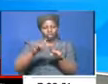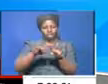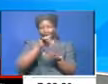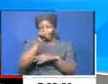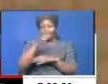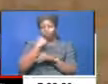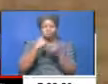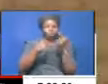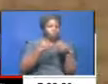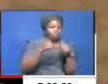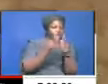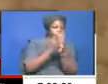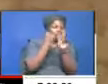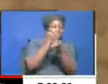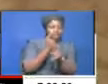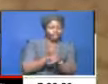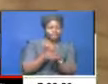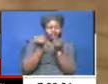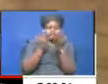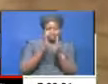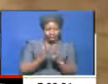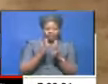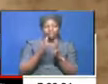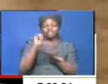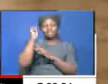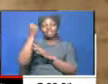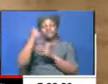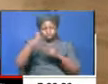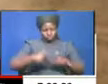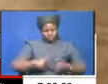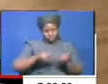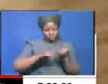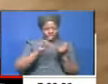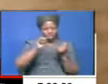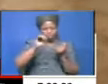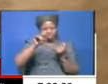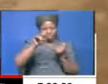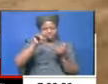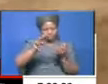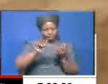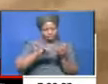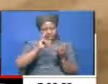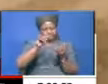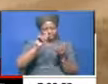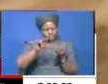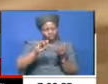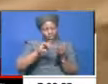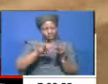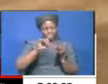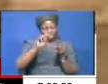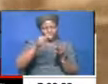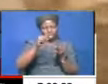na madereva kadhaa vijana wa Kenya wakiwamo Maxine Wahome, Jeremy Wahome na Hamza Anwar.